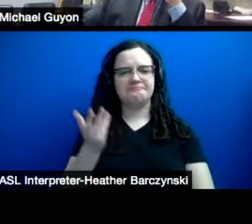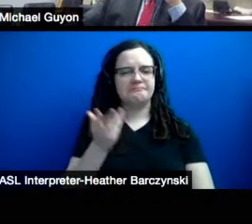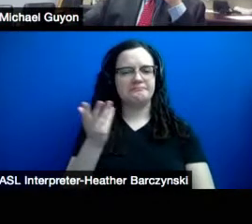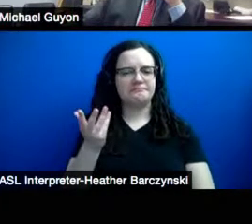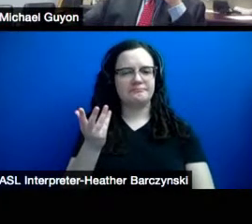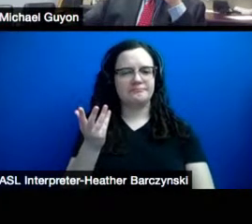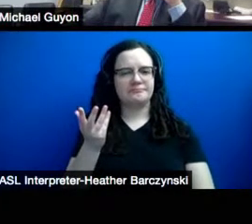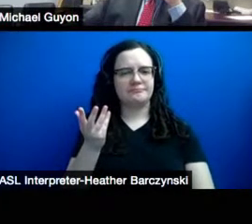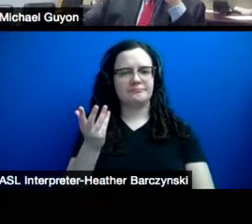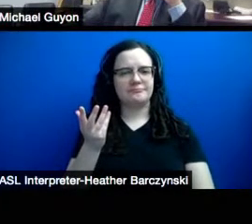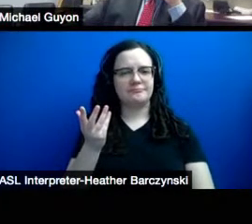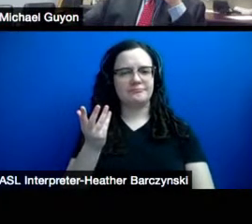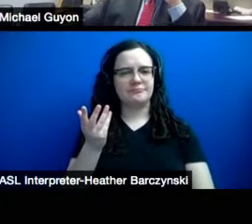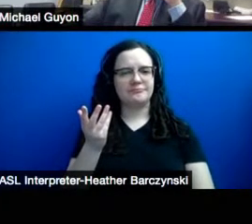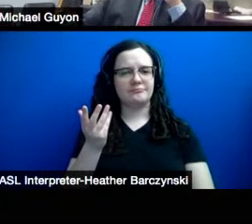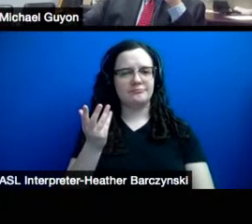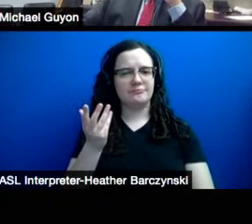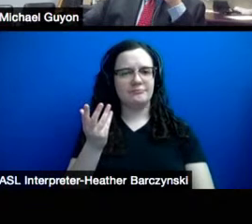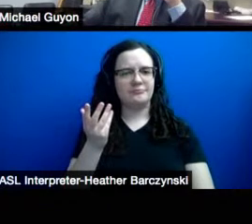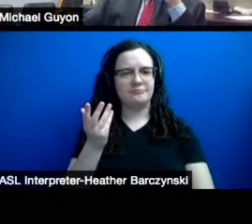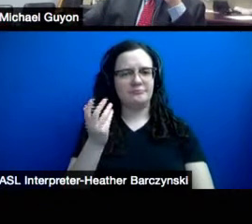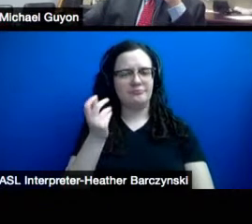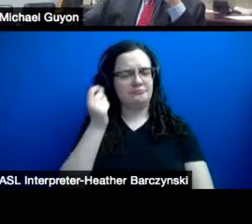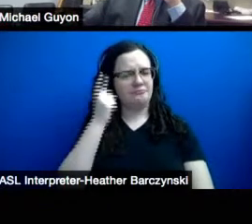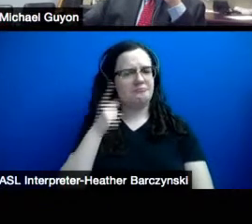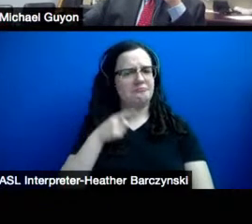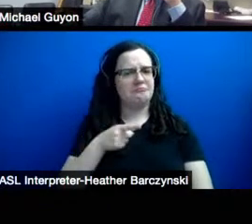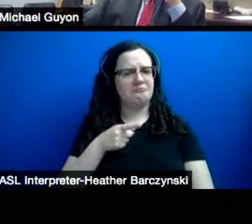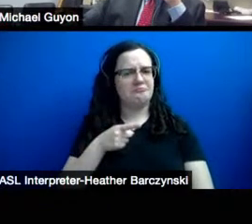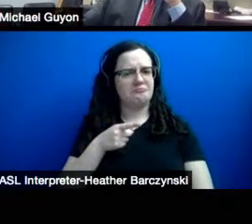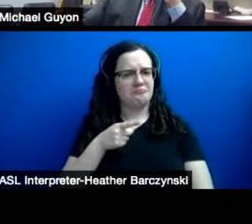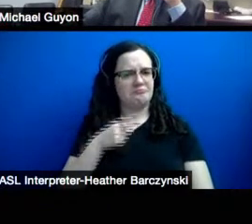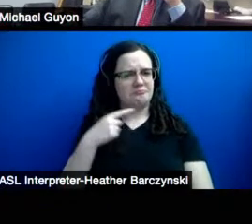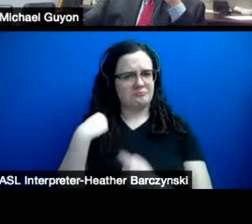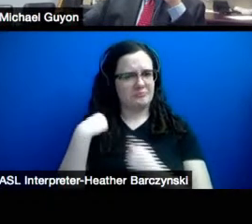not inconsistent with what the team here